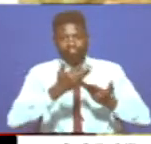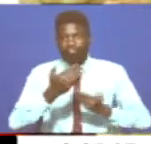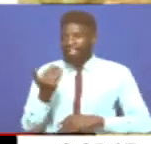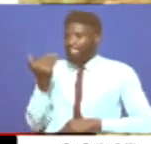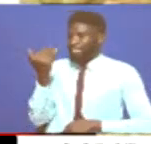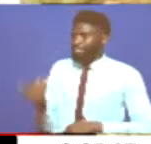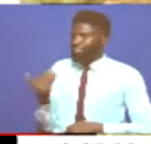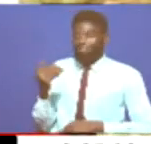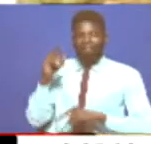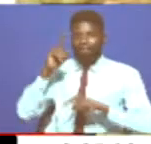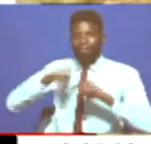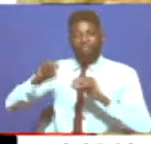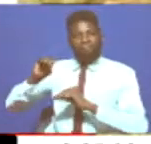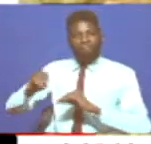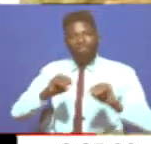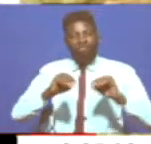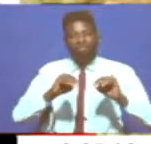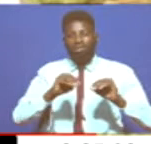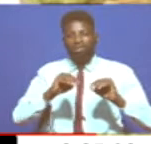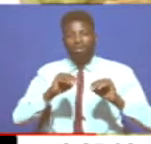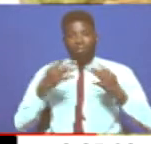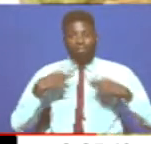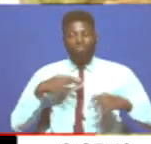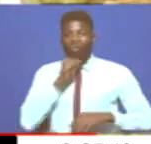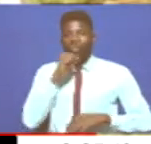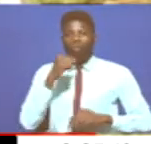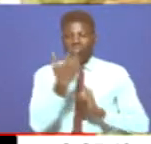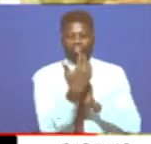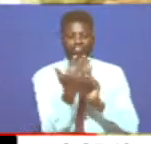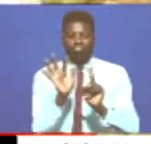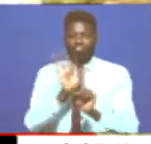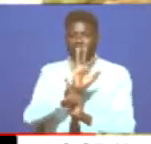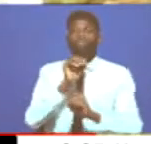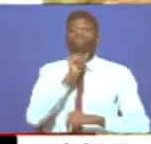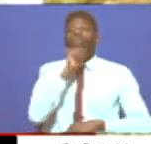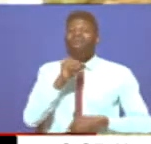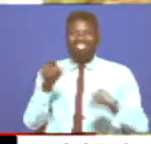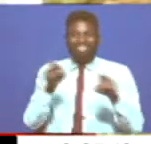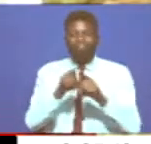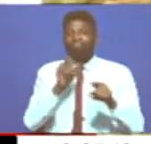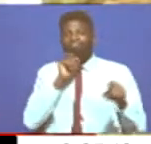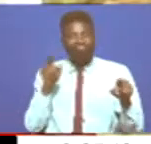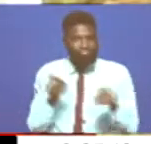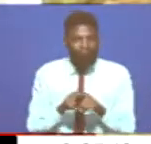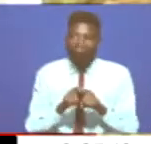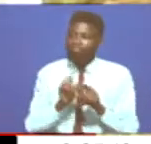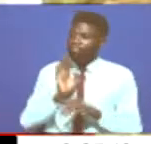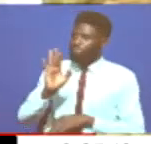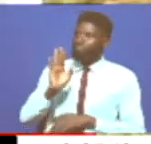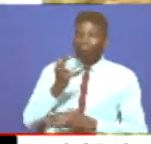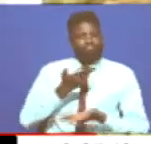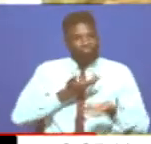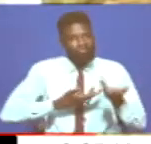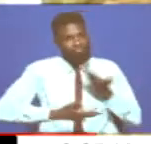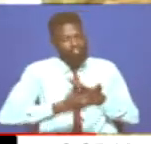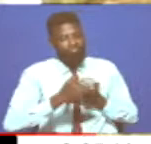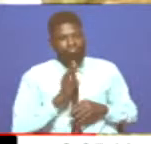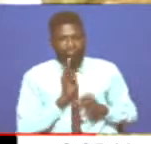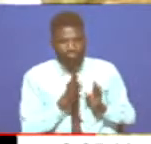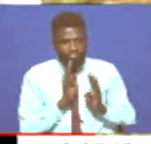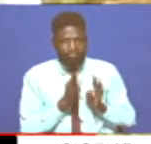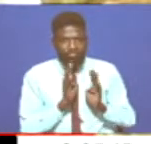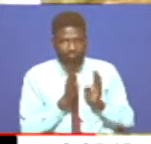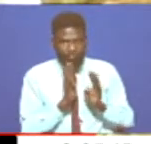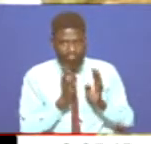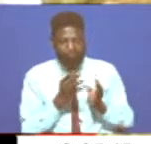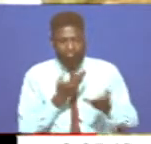wanafanya ni wazee vichi yake. Wale wa makamu yake tena ndugu zake. Huyo ndo kuzungumza tu na yeye mwenyewe na tukitacha mambo ya sisi